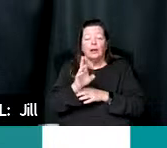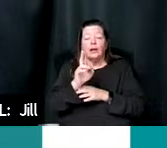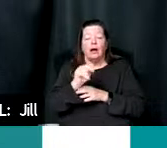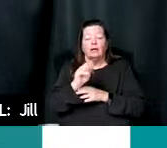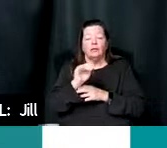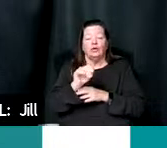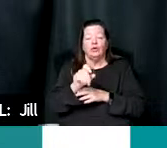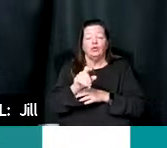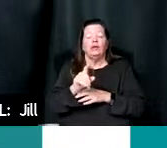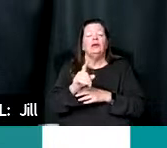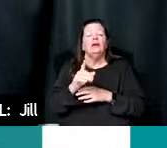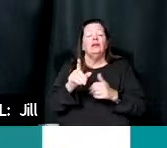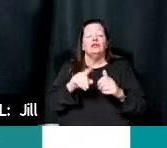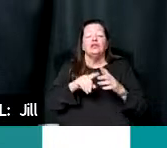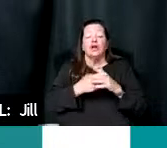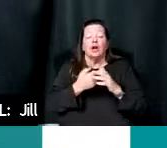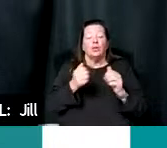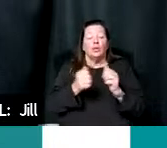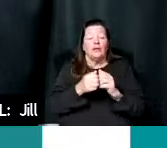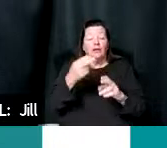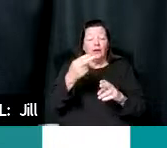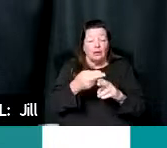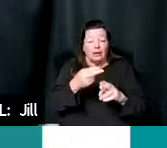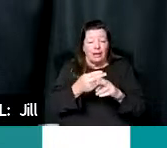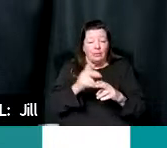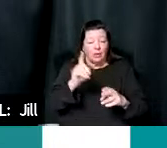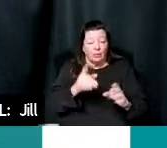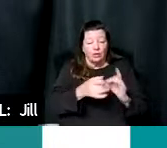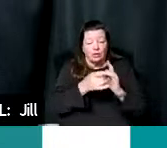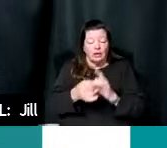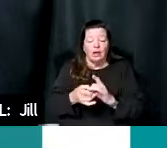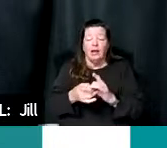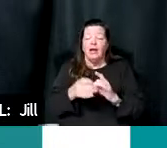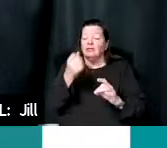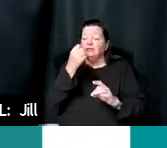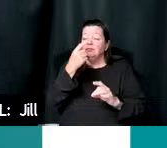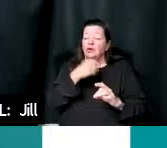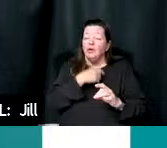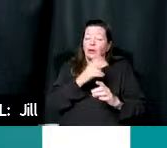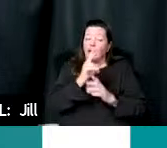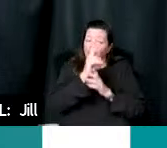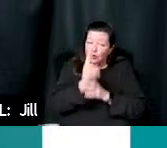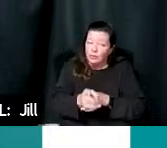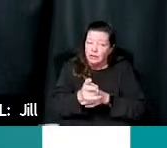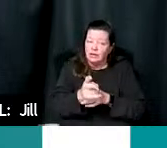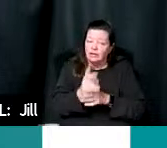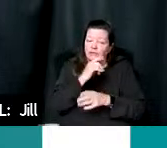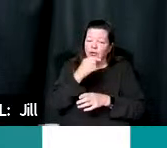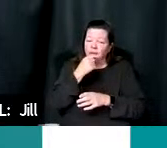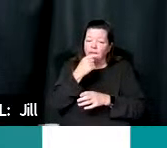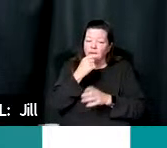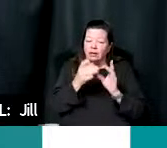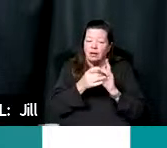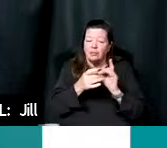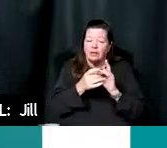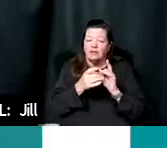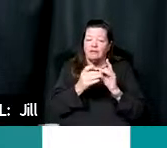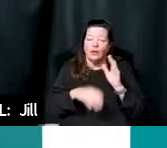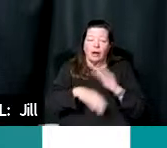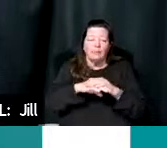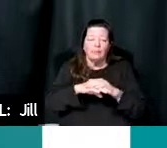affiliation. Attendees will be allocated up to 2 minutes for public comment, depending on the number of comments, or a total of 10